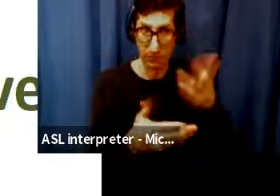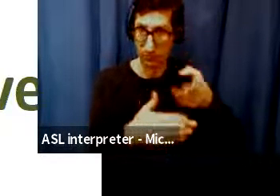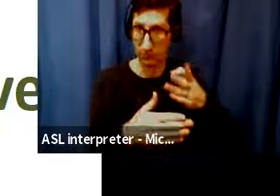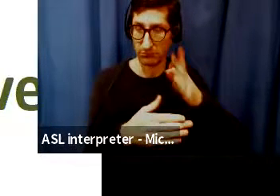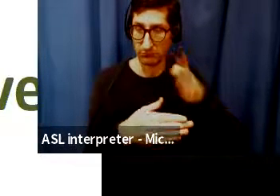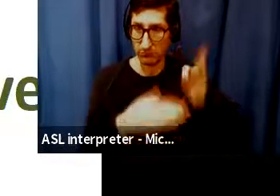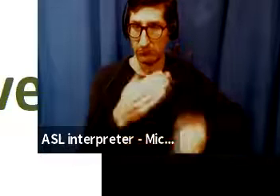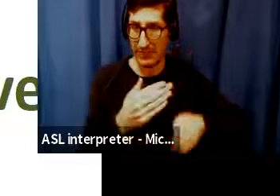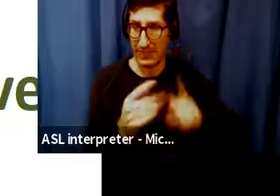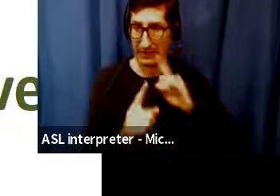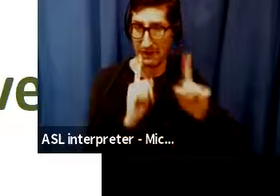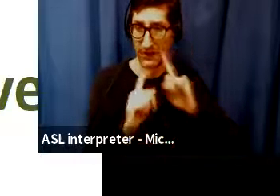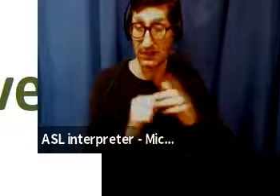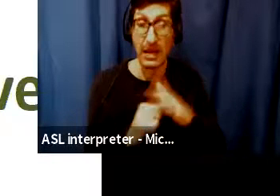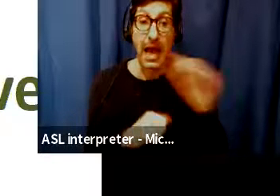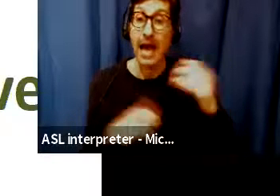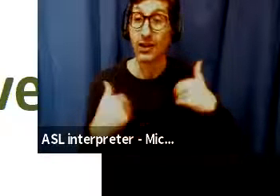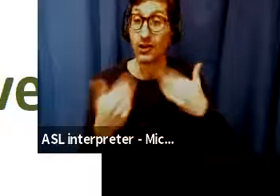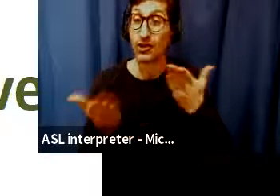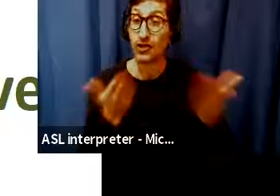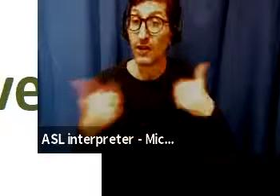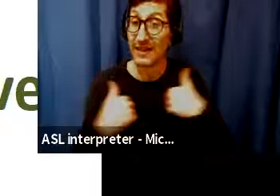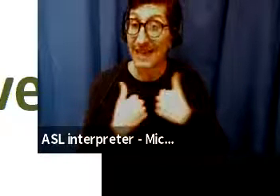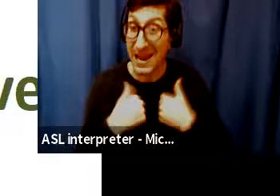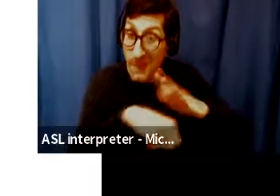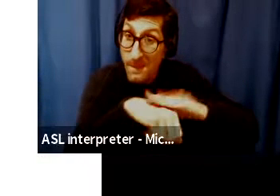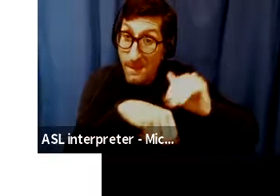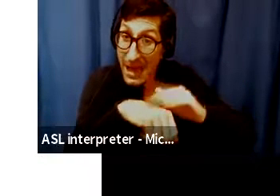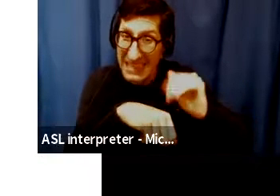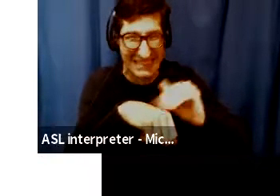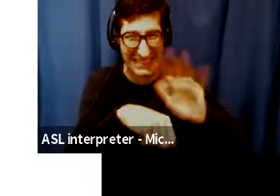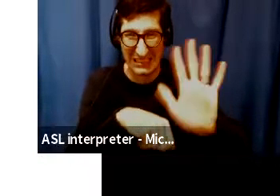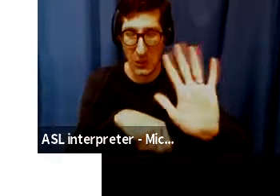then don't pet the service animal. They're working.